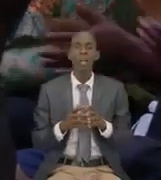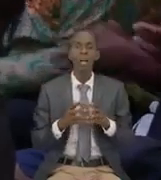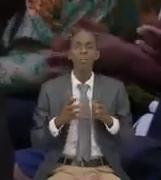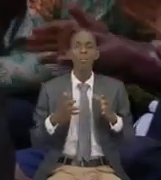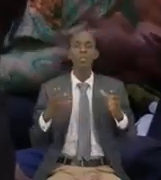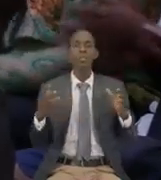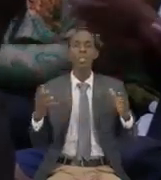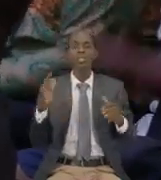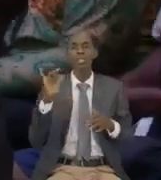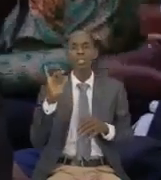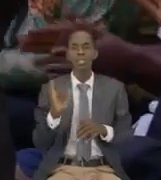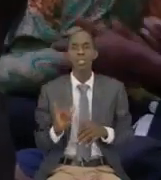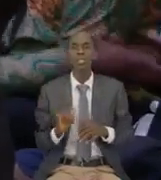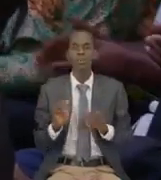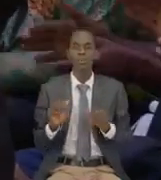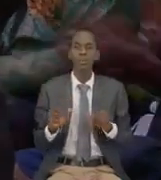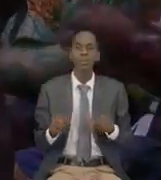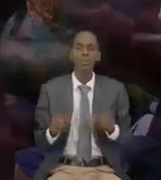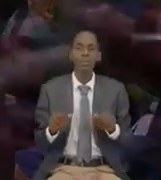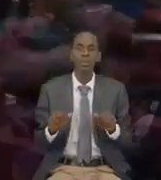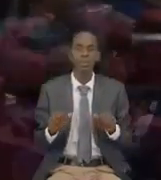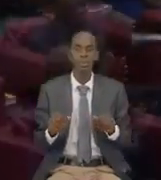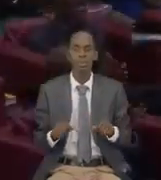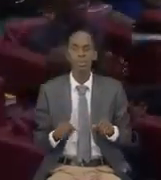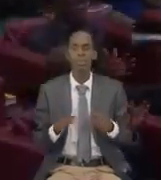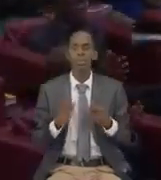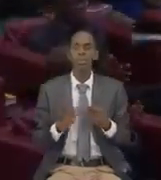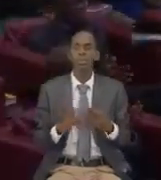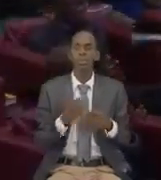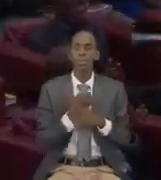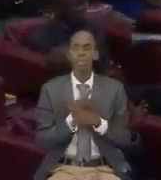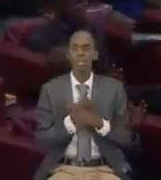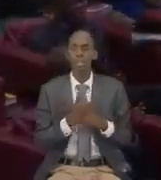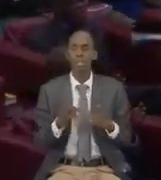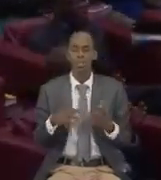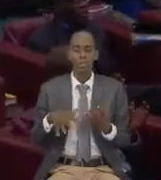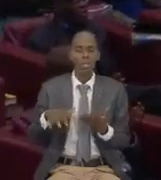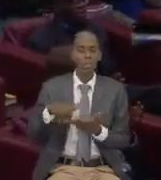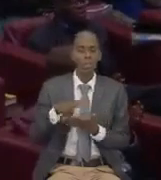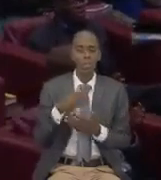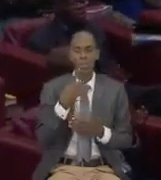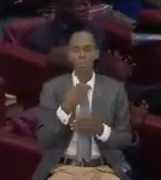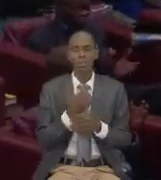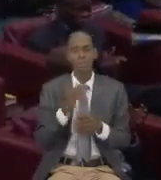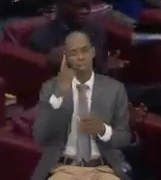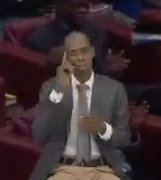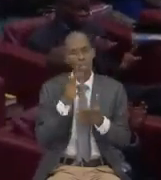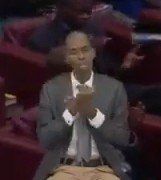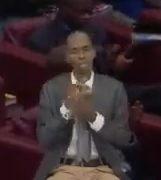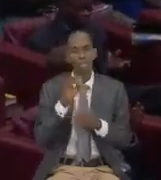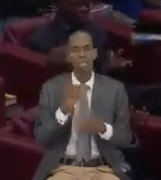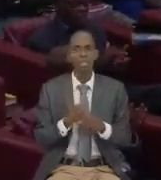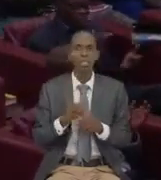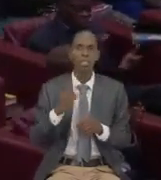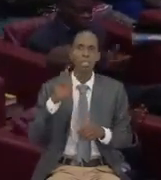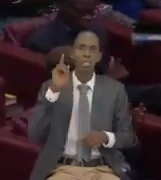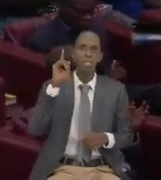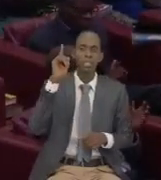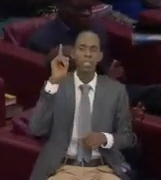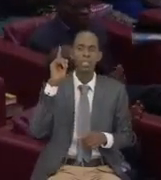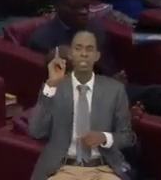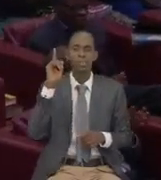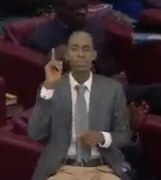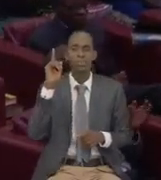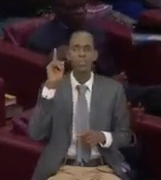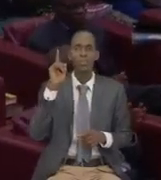able, abundantly able, to deliver those who trust in